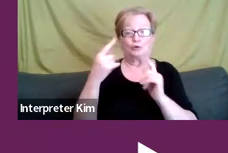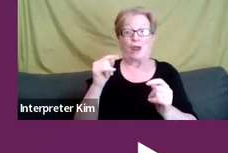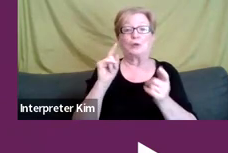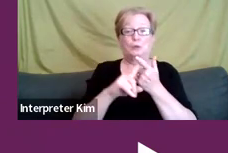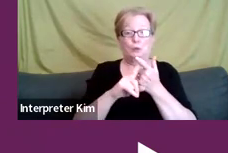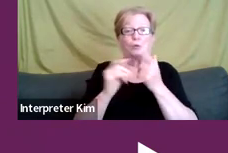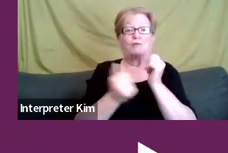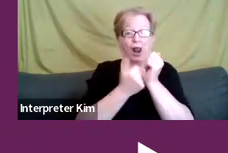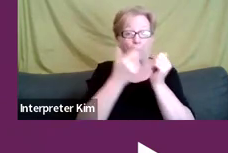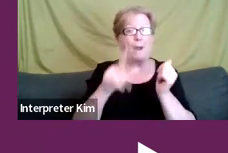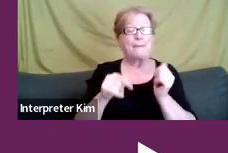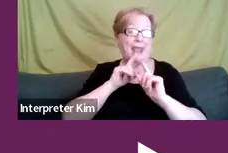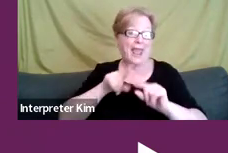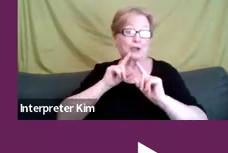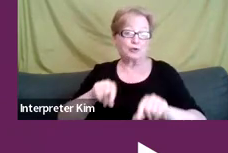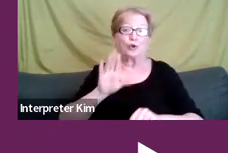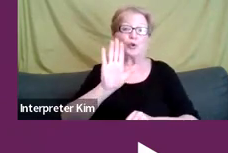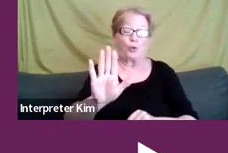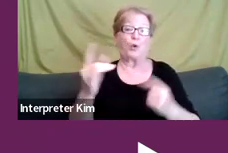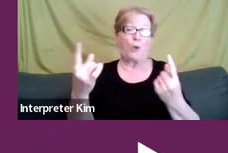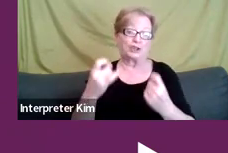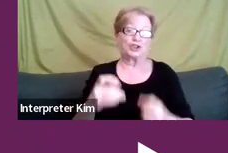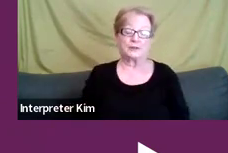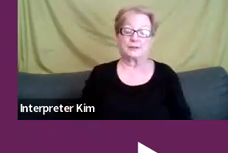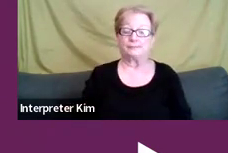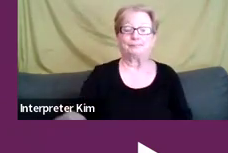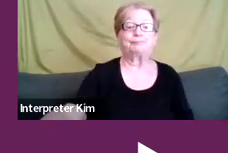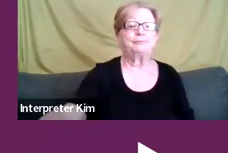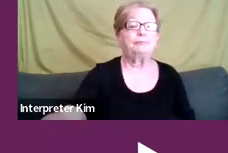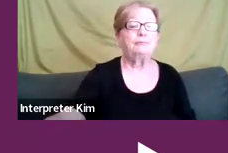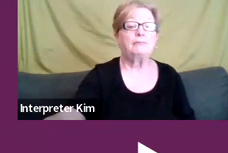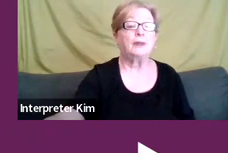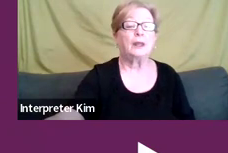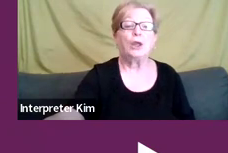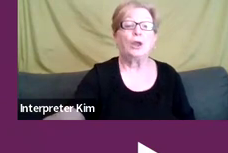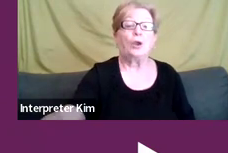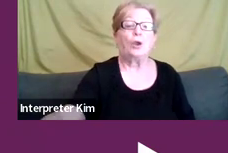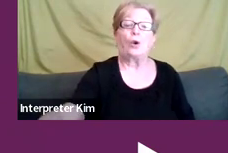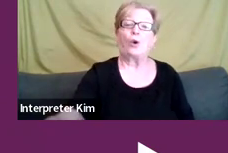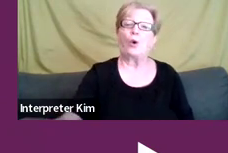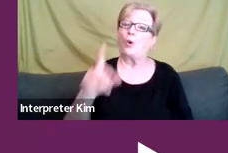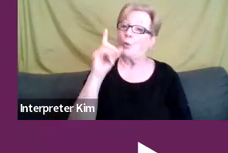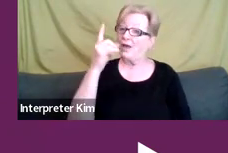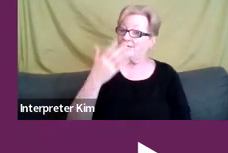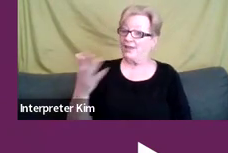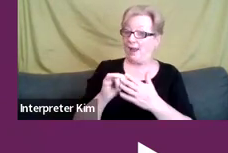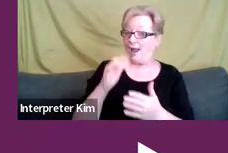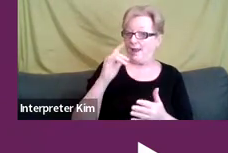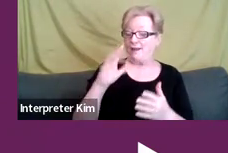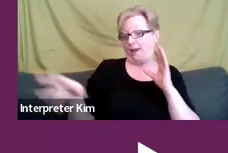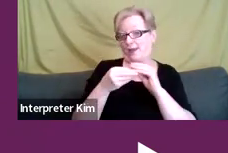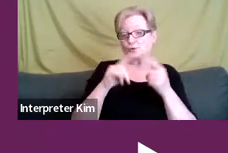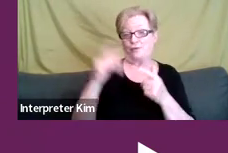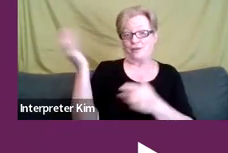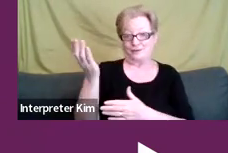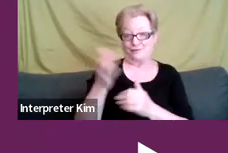and get them and respond to each one. One of the things that I added to this particular version of this